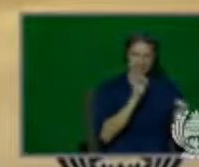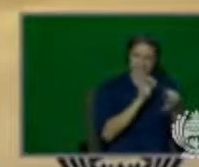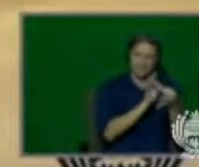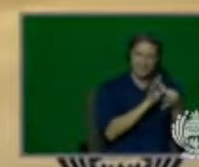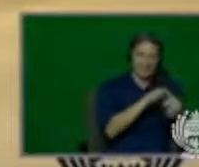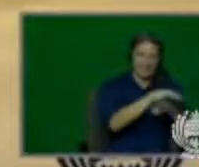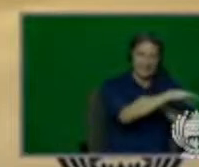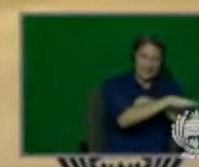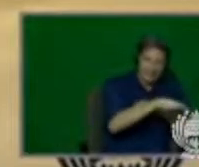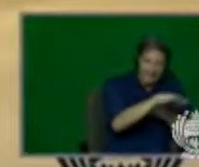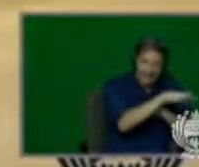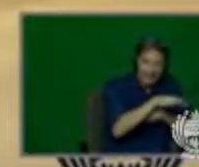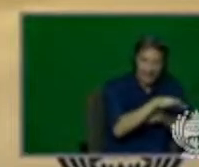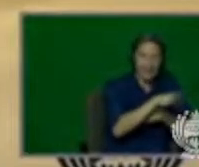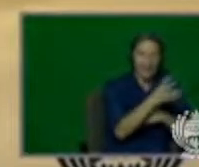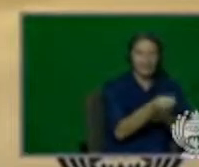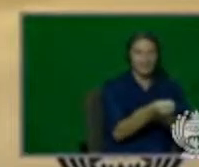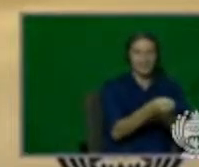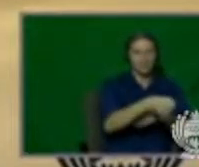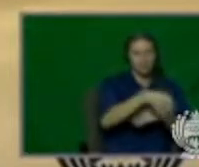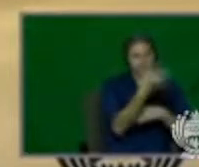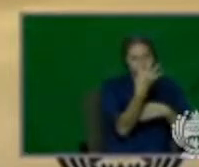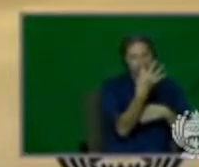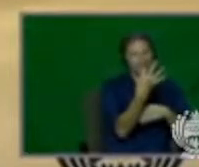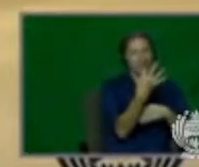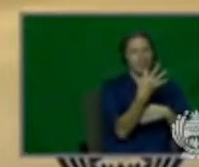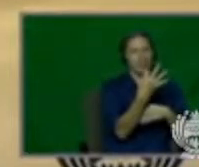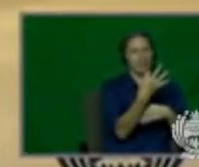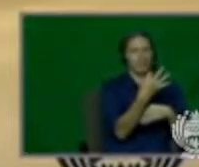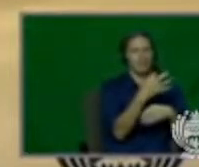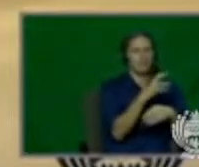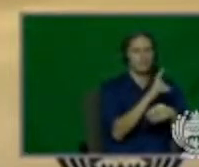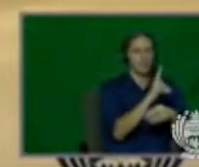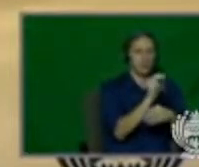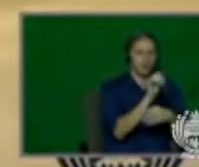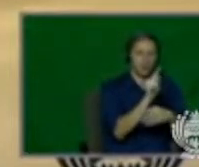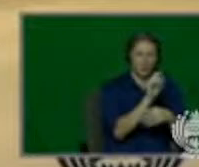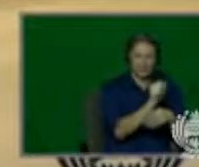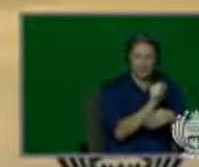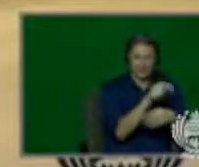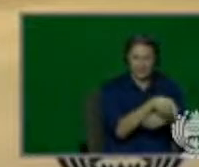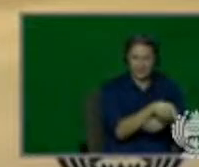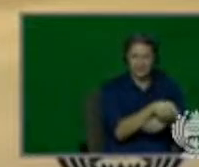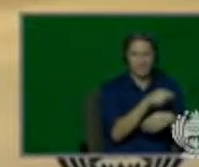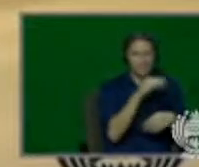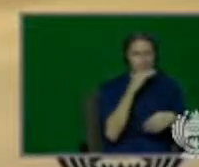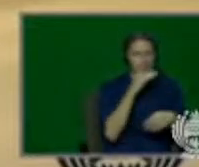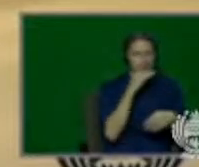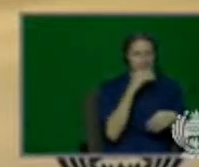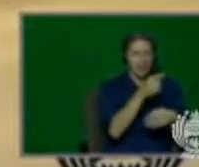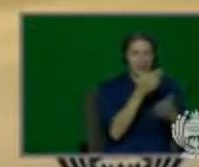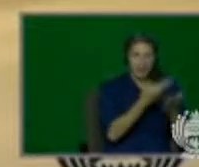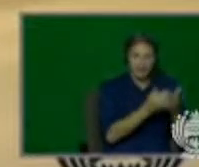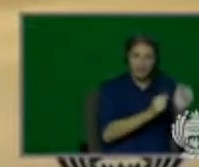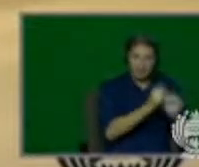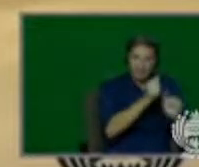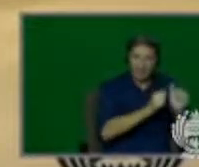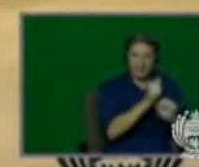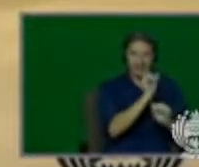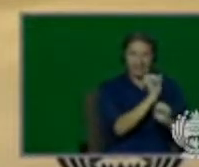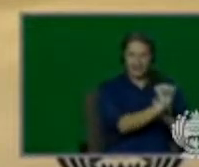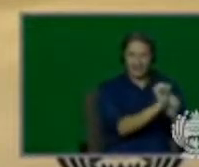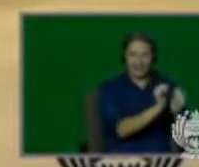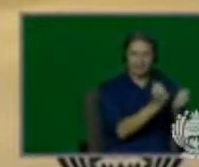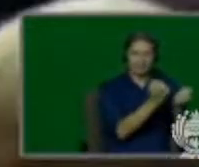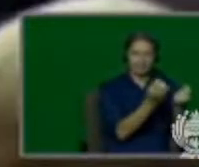units. These units will drive private sector participation, creating opportunities to optimize the balance sheets